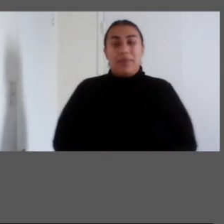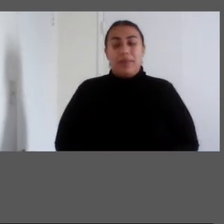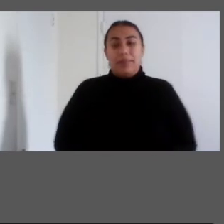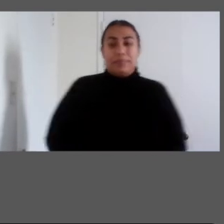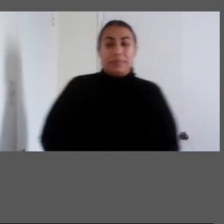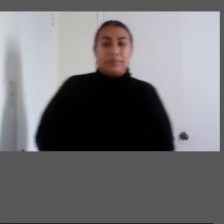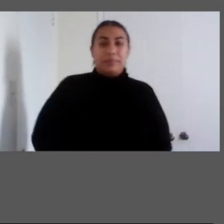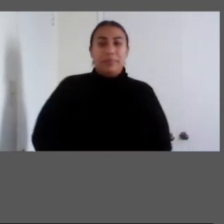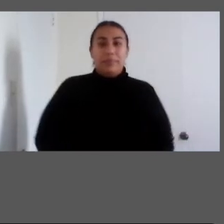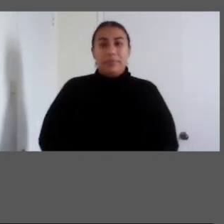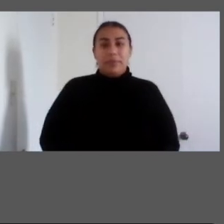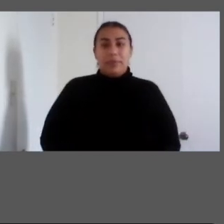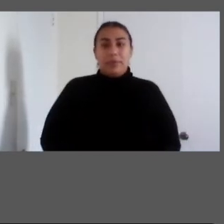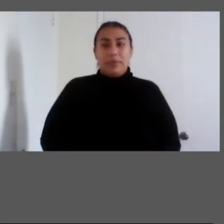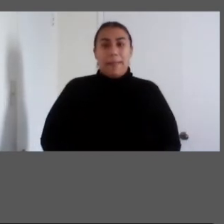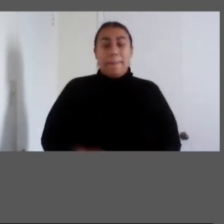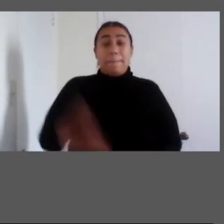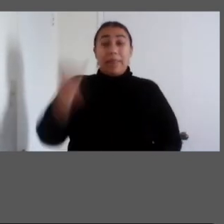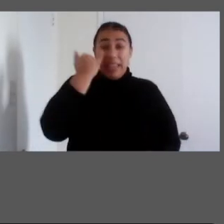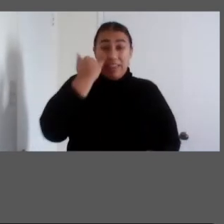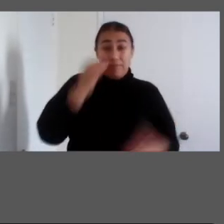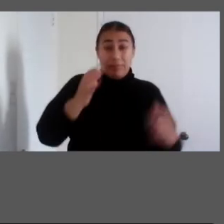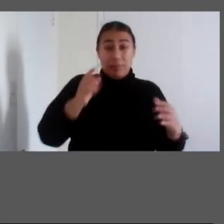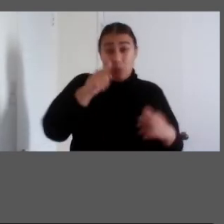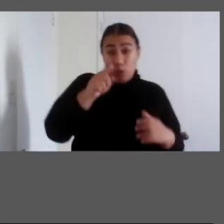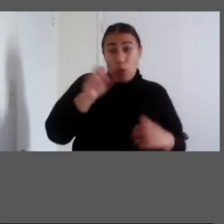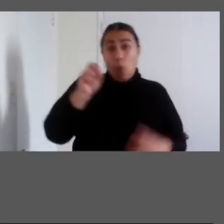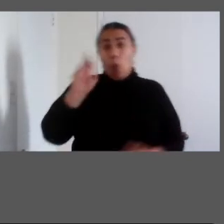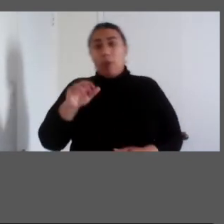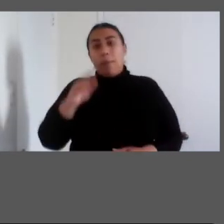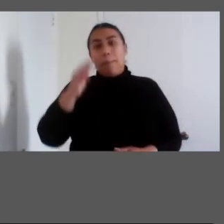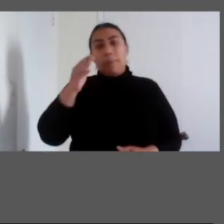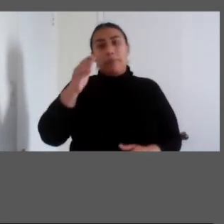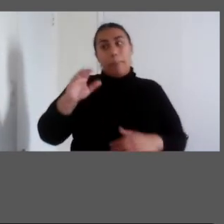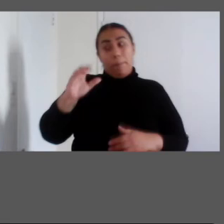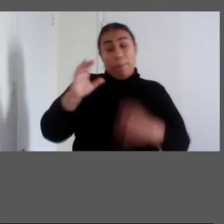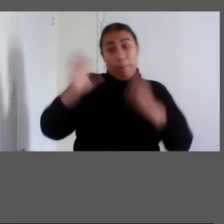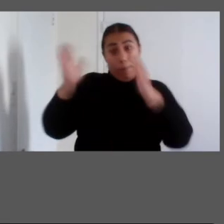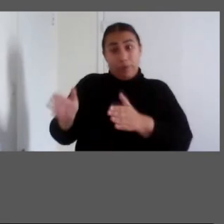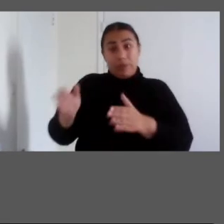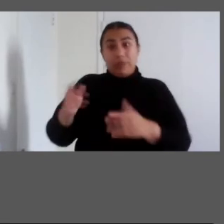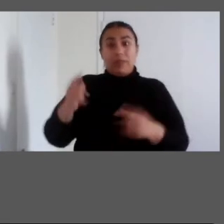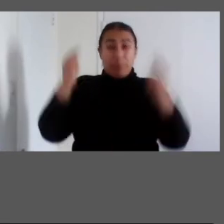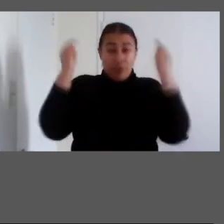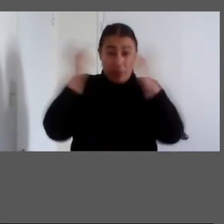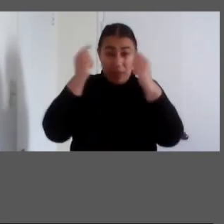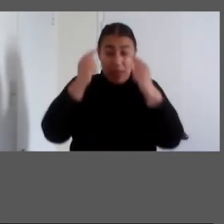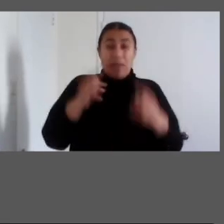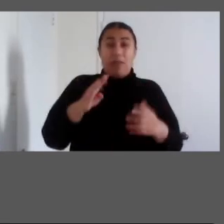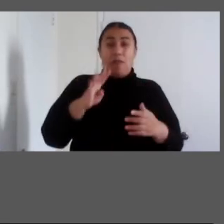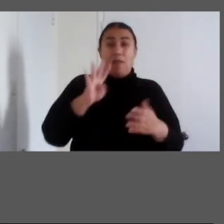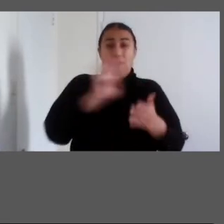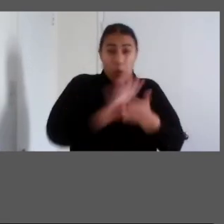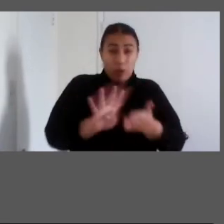incidence. This is very, very good news. These are very, very big numbers in the world of medicine. If a patient ever